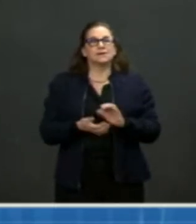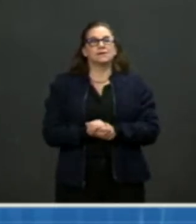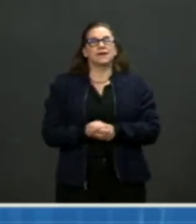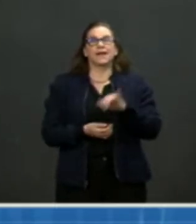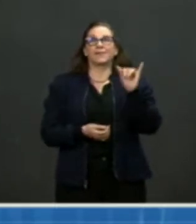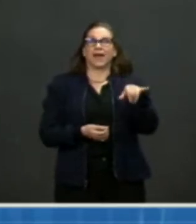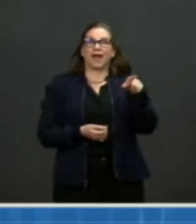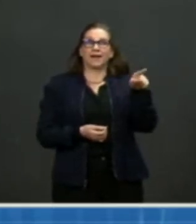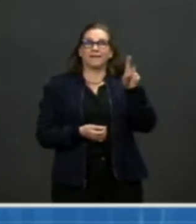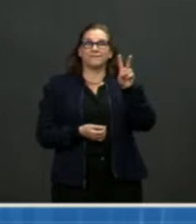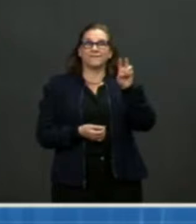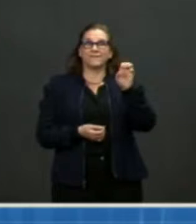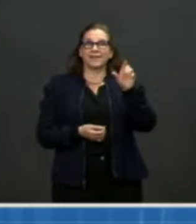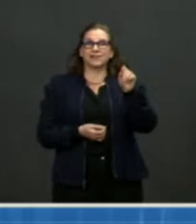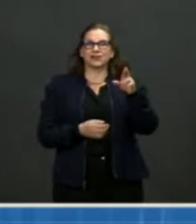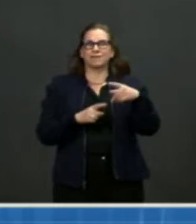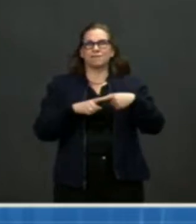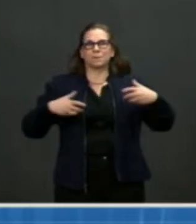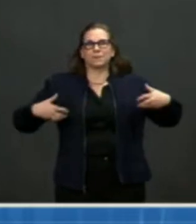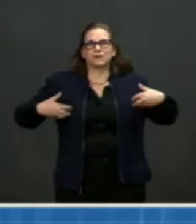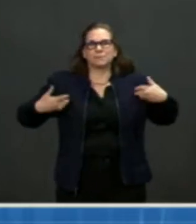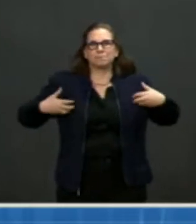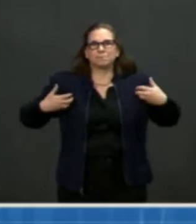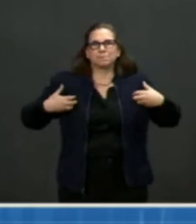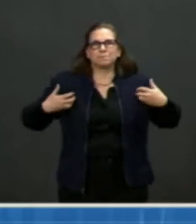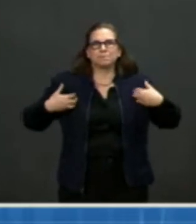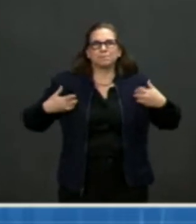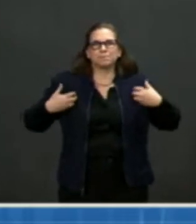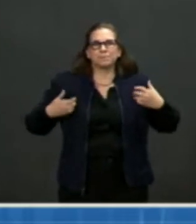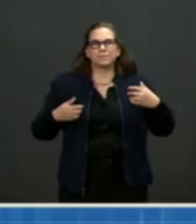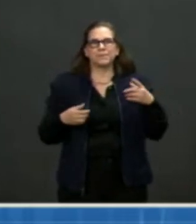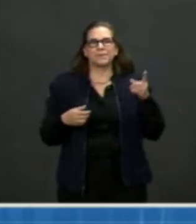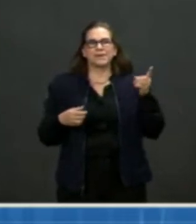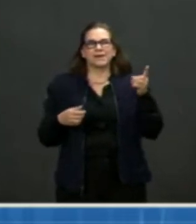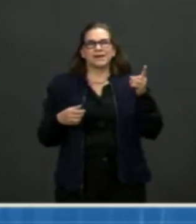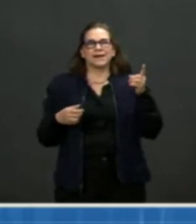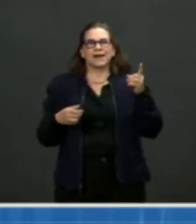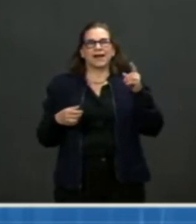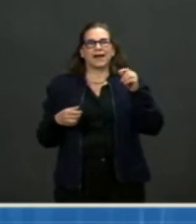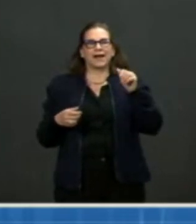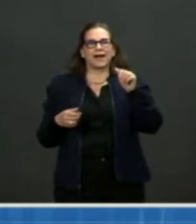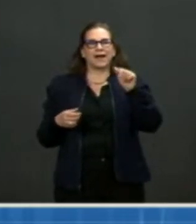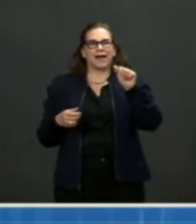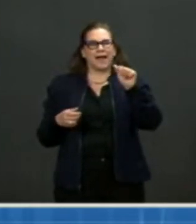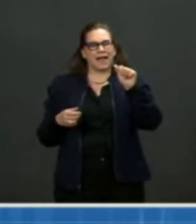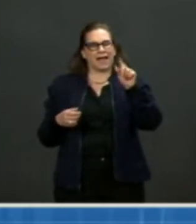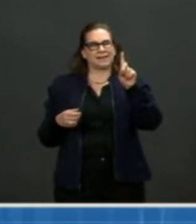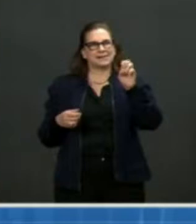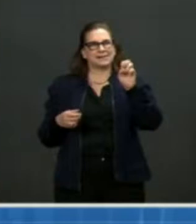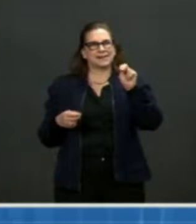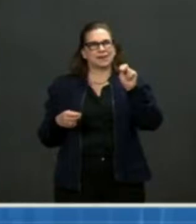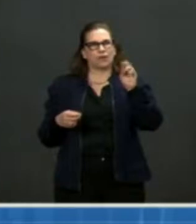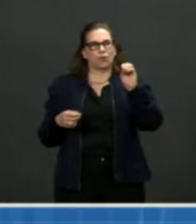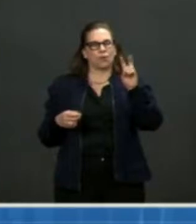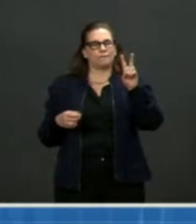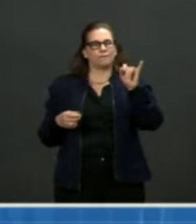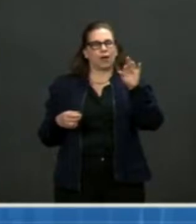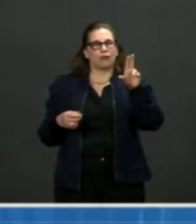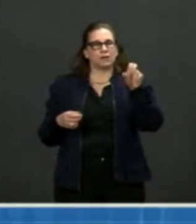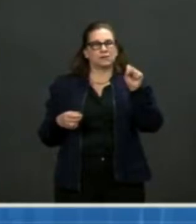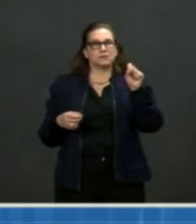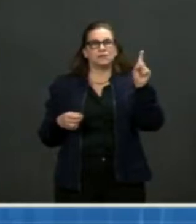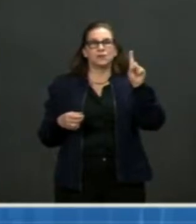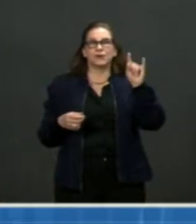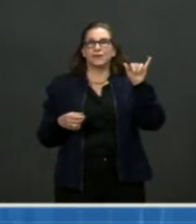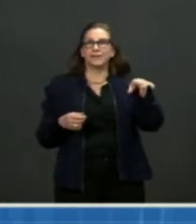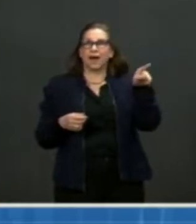adenovirus in which the SARS-CoV spike protein DNA was inserted. That non-replication